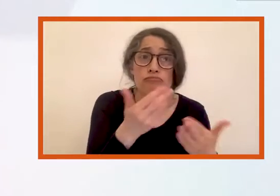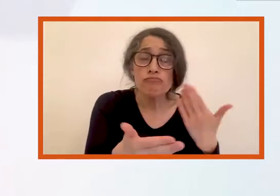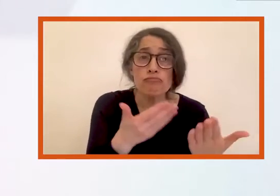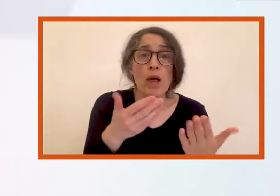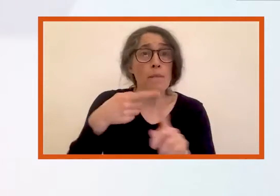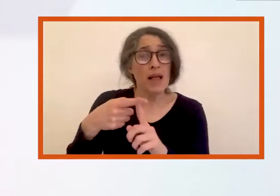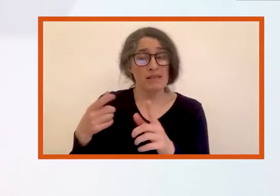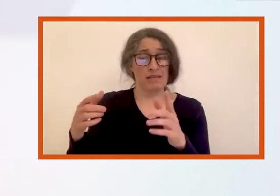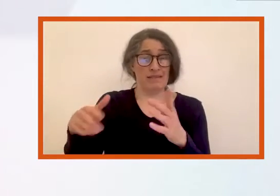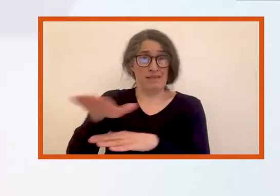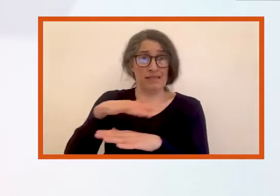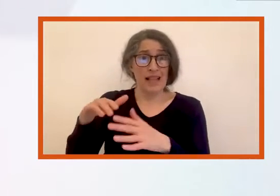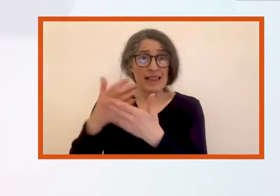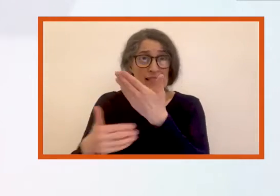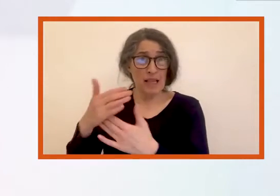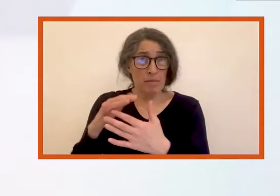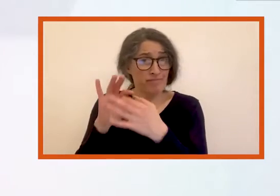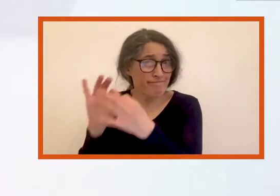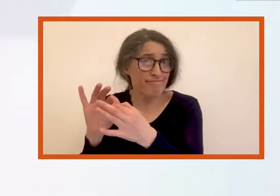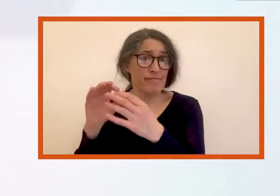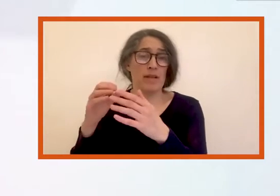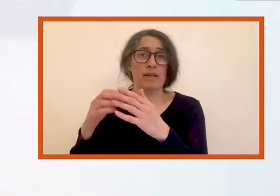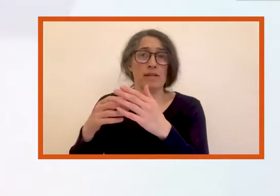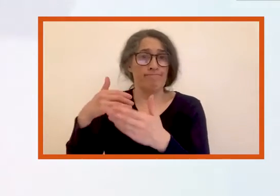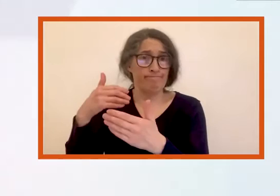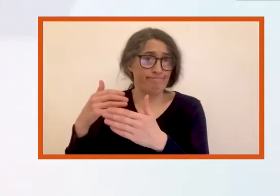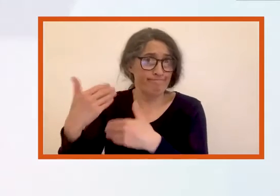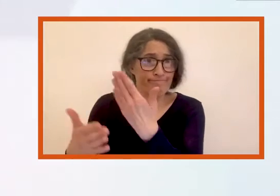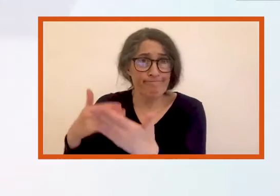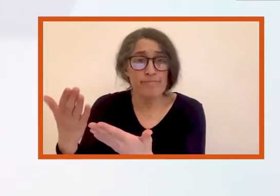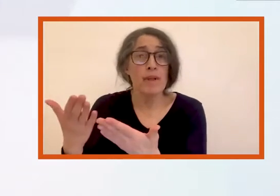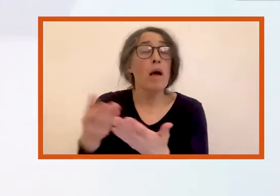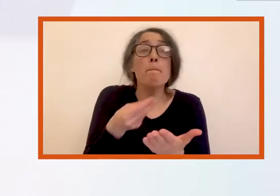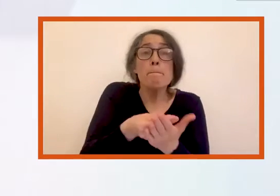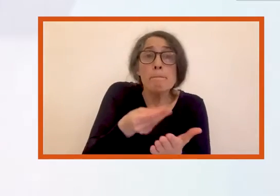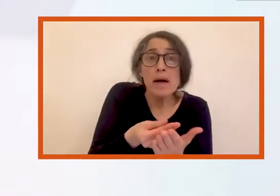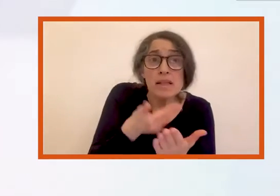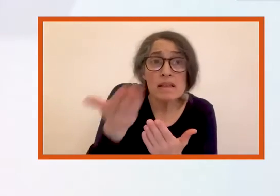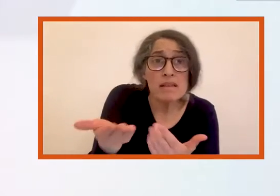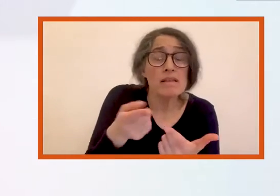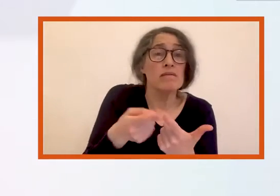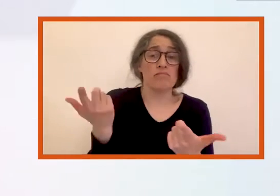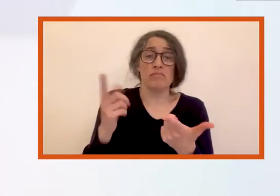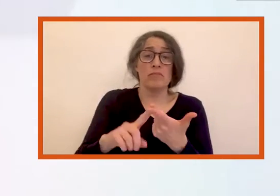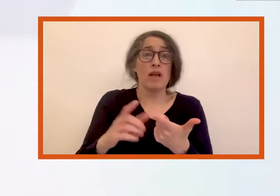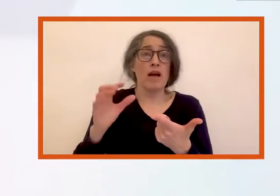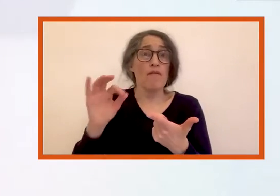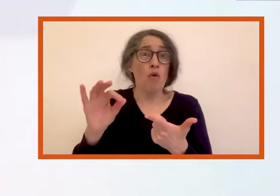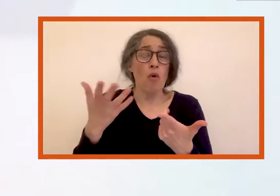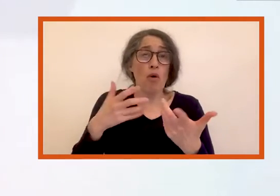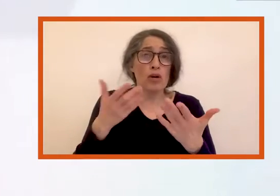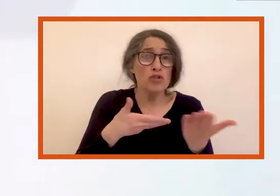schemes, disability-specific schemes, in cash, in kind, direct service delivery. And this overall setup